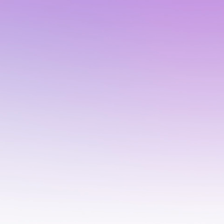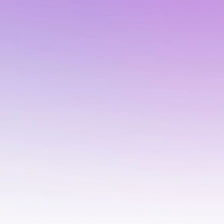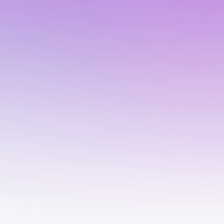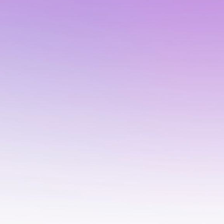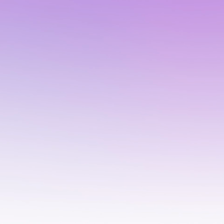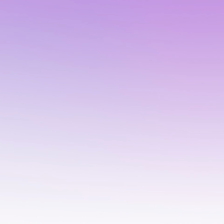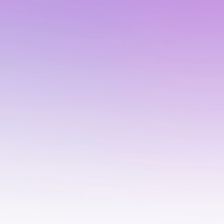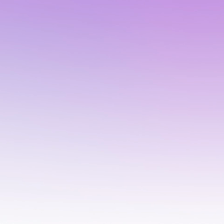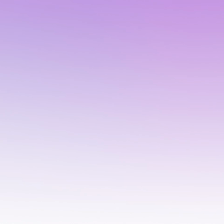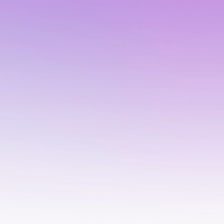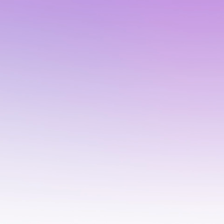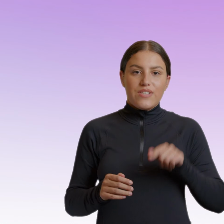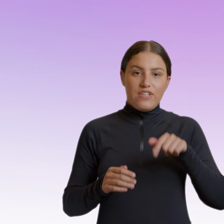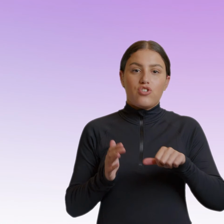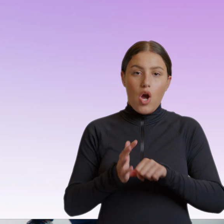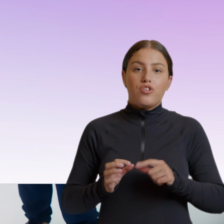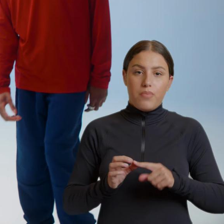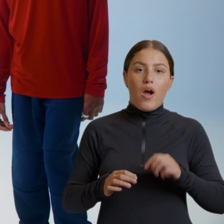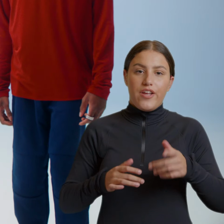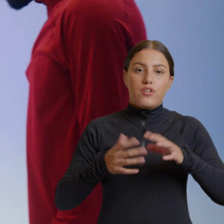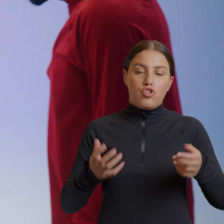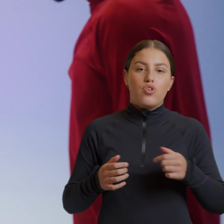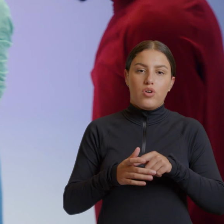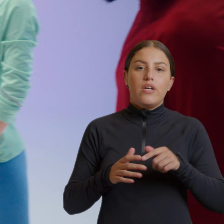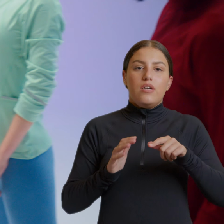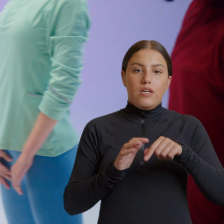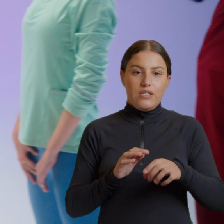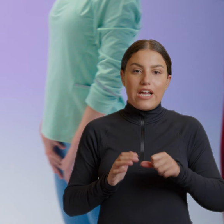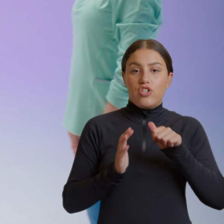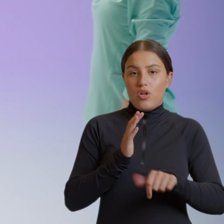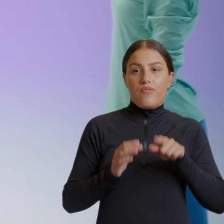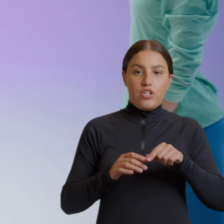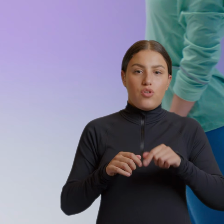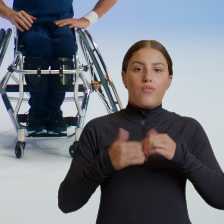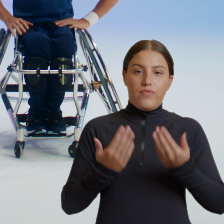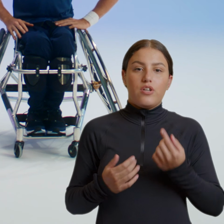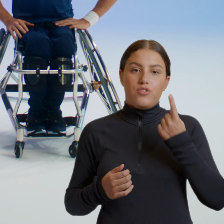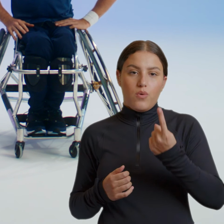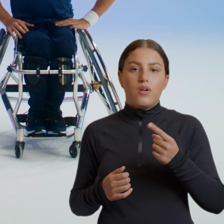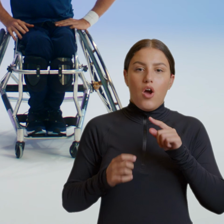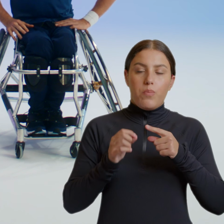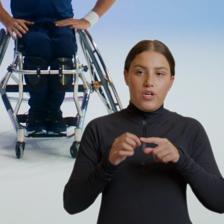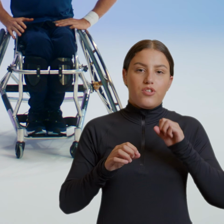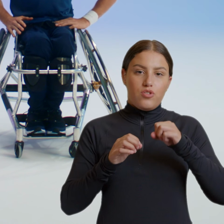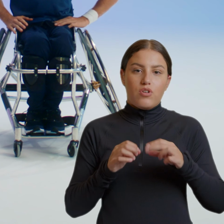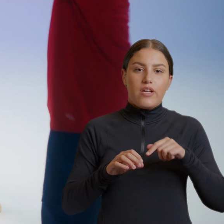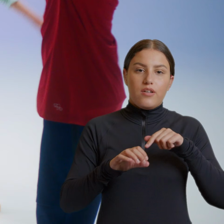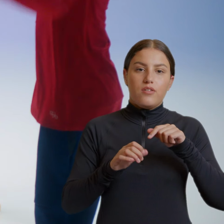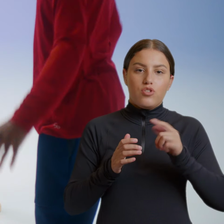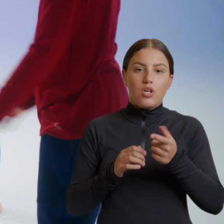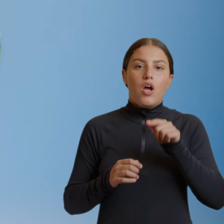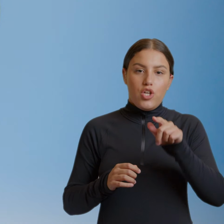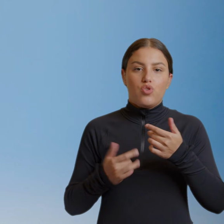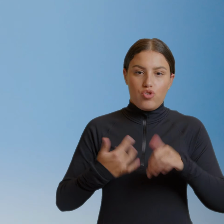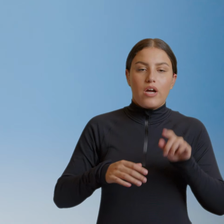tennis racket, or any similar household items. The hardest part in every sporting journey is getting started. This is your day one at professional training